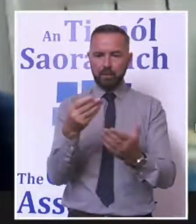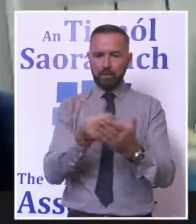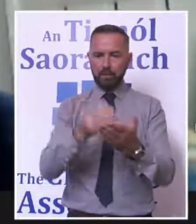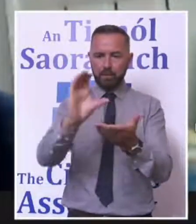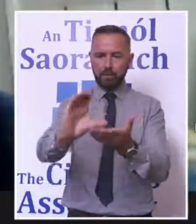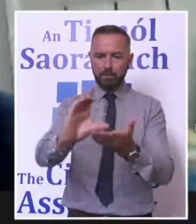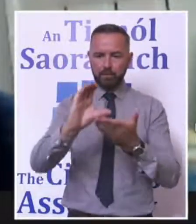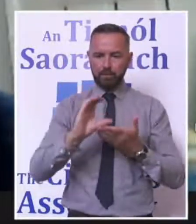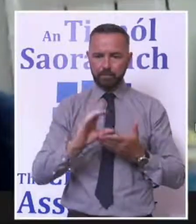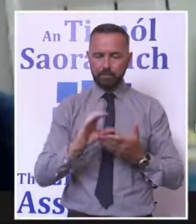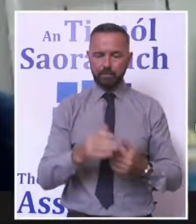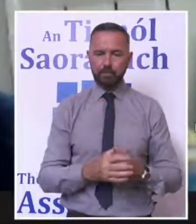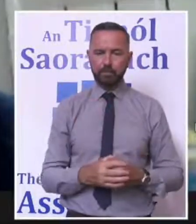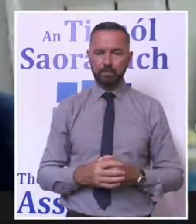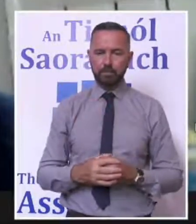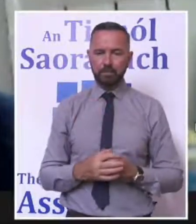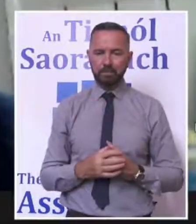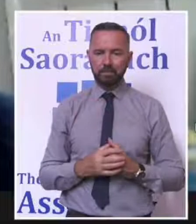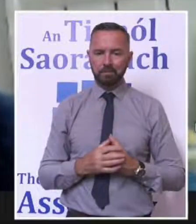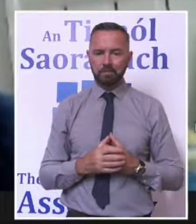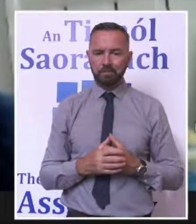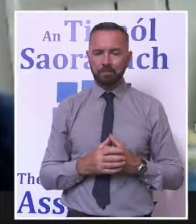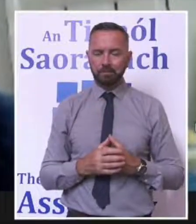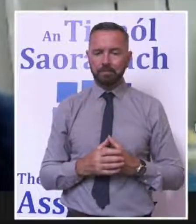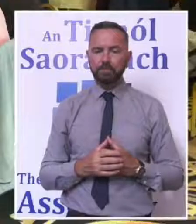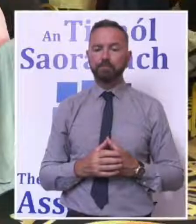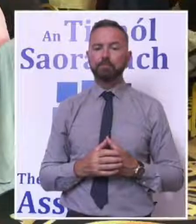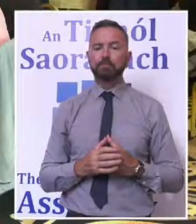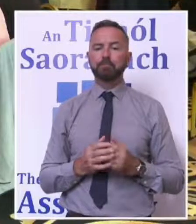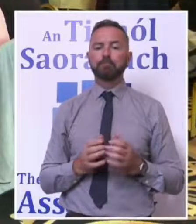that are being given to them.